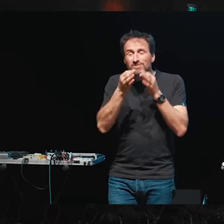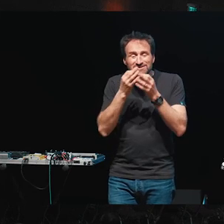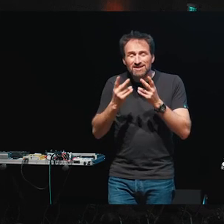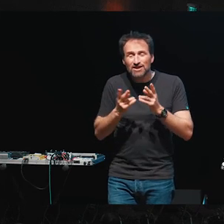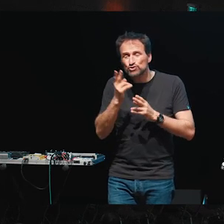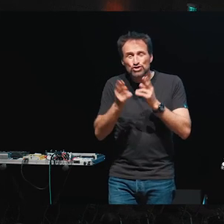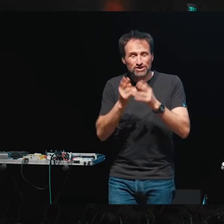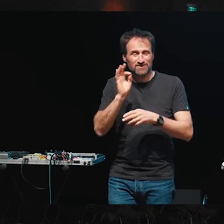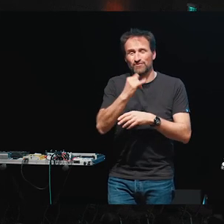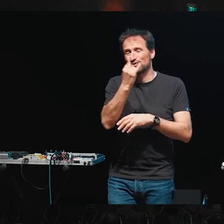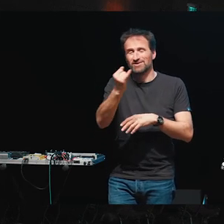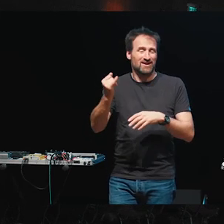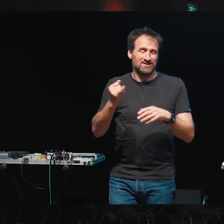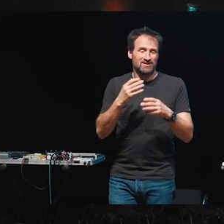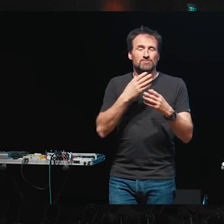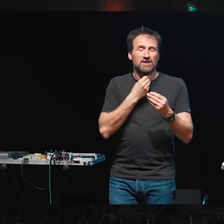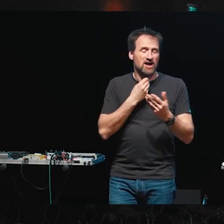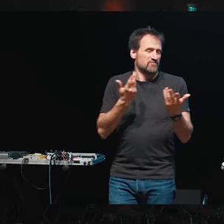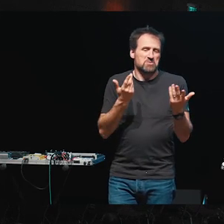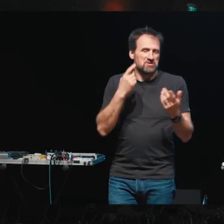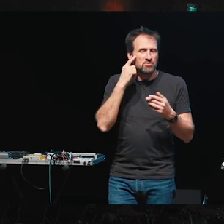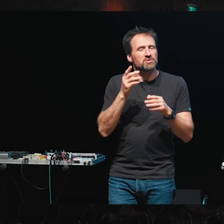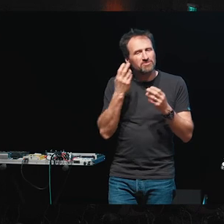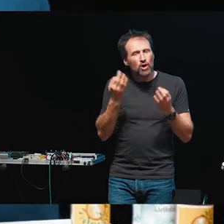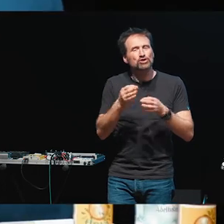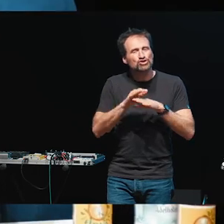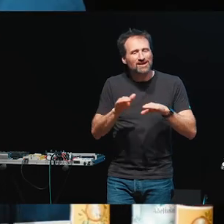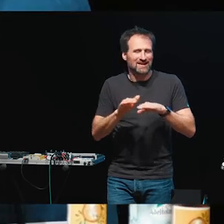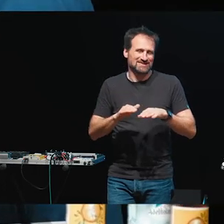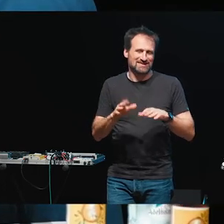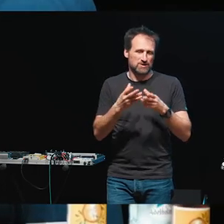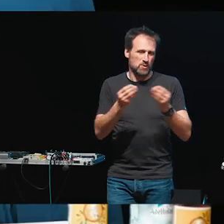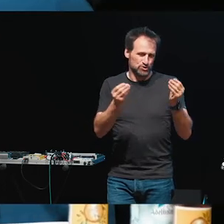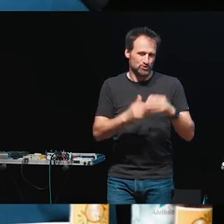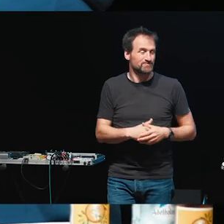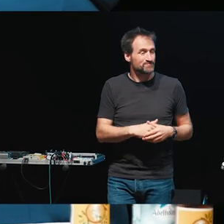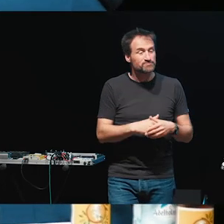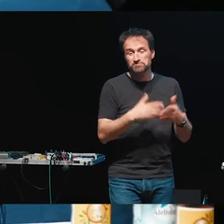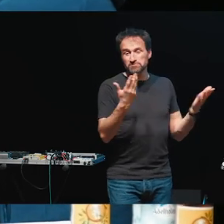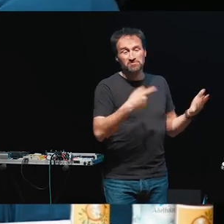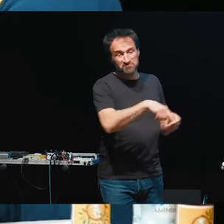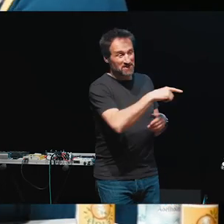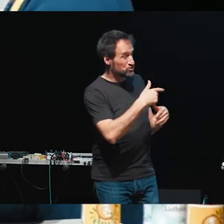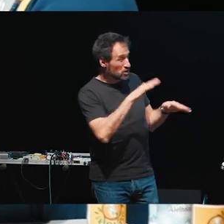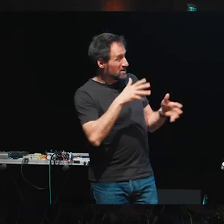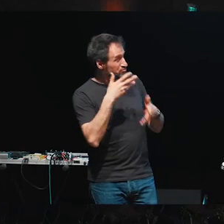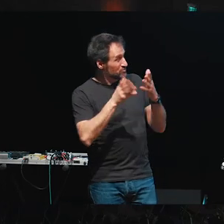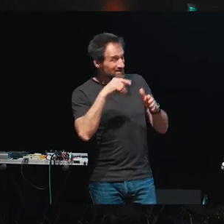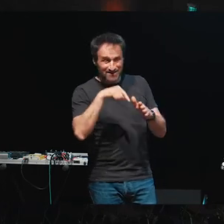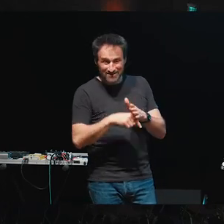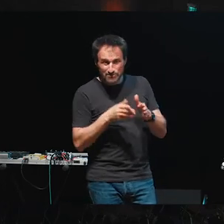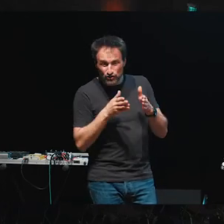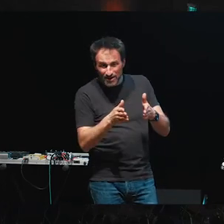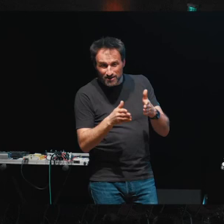Is there anything else about the DeepTrack that you want to share? If not, maybe there's some questions from the audience. Johannes had something?